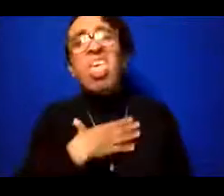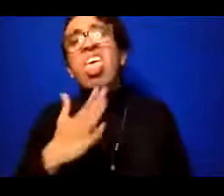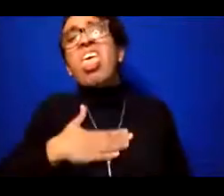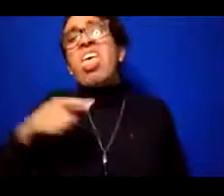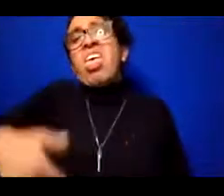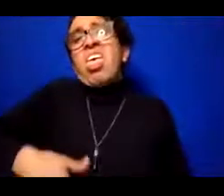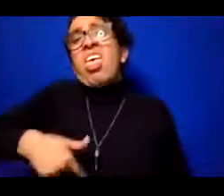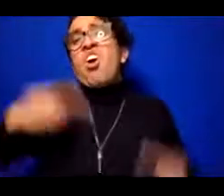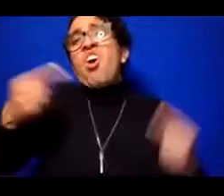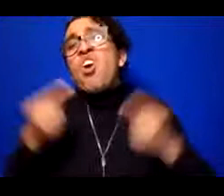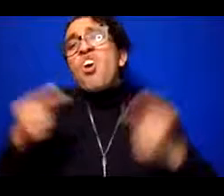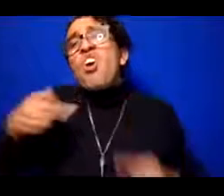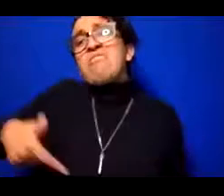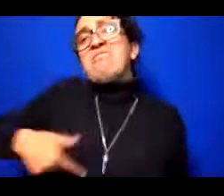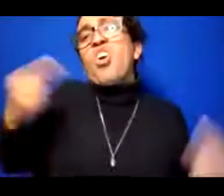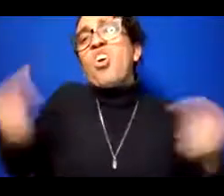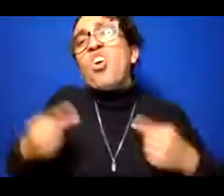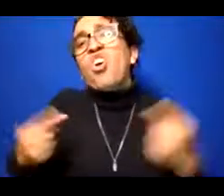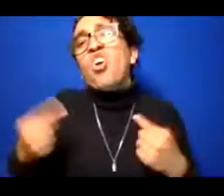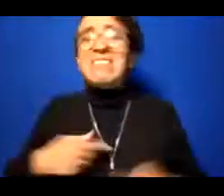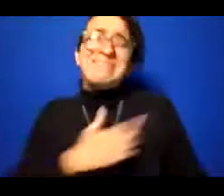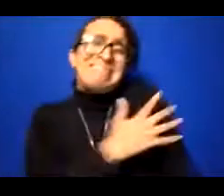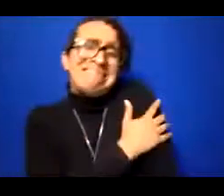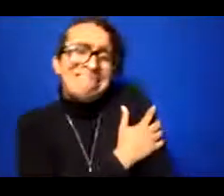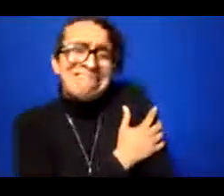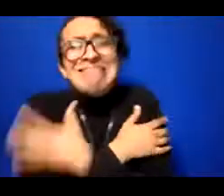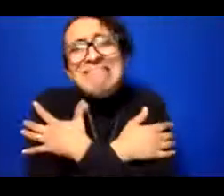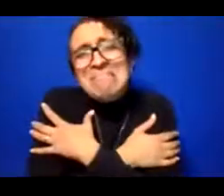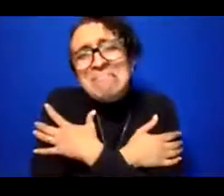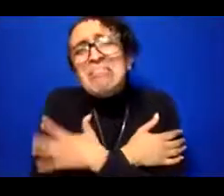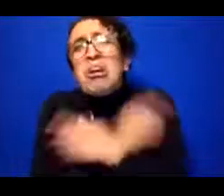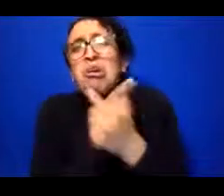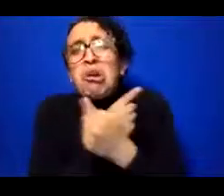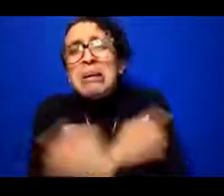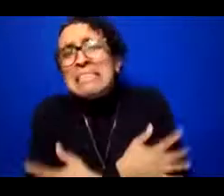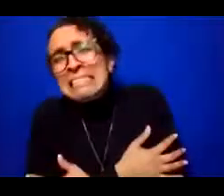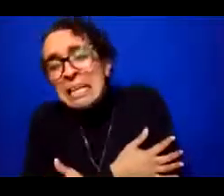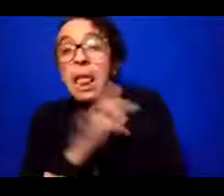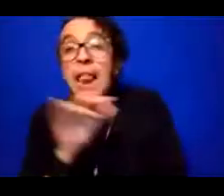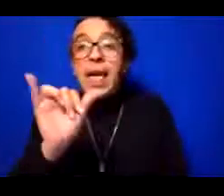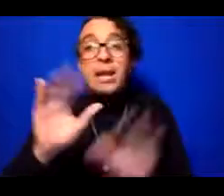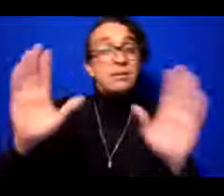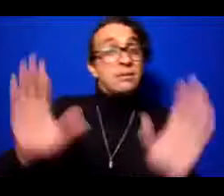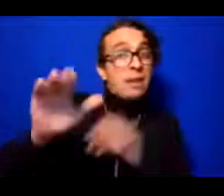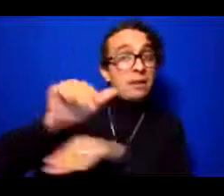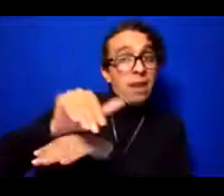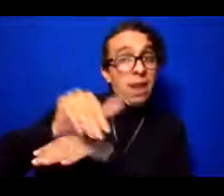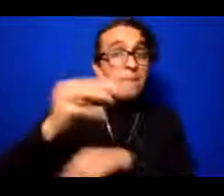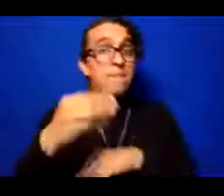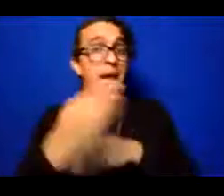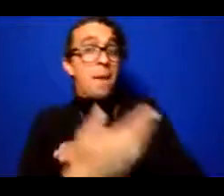or headaches or has lots of pains or muscle aches, and it tends to occur like Sunday evenings or Monday